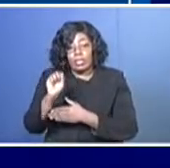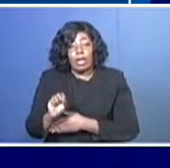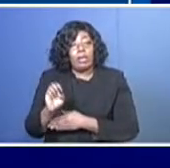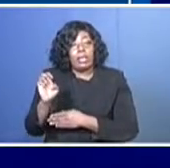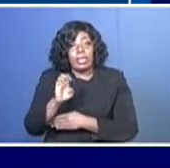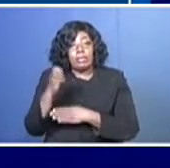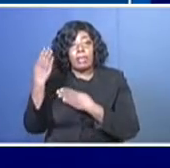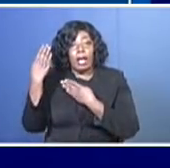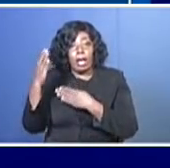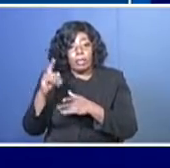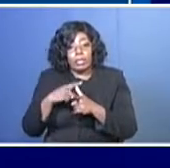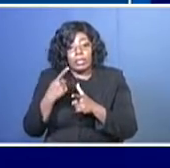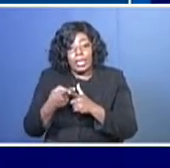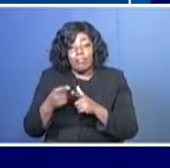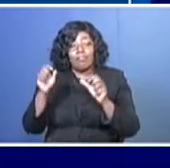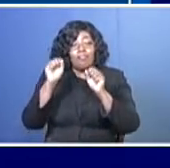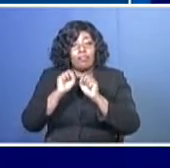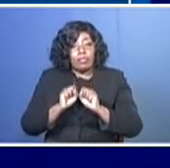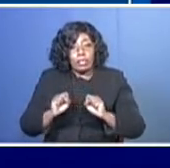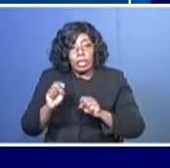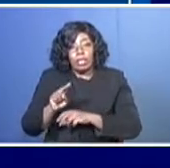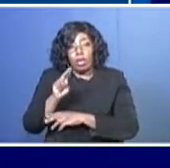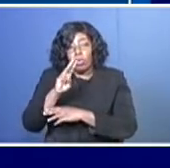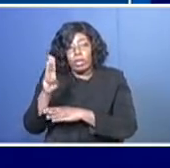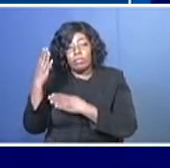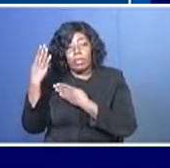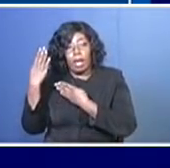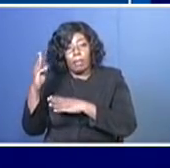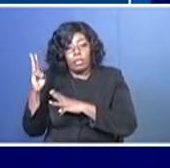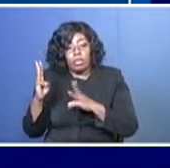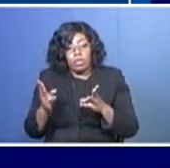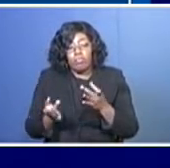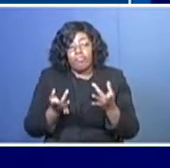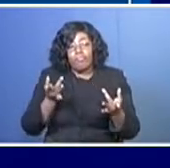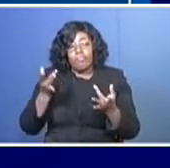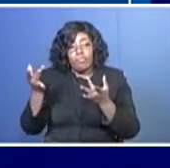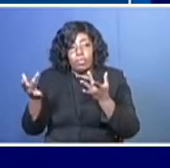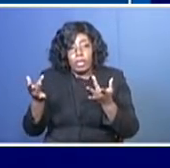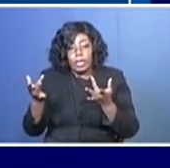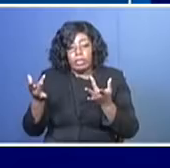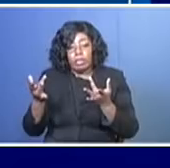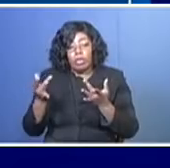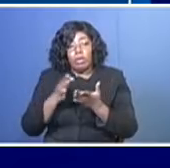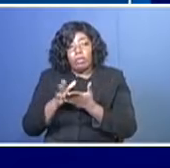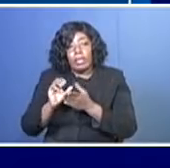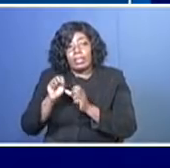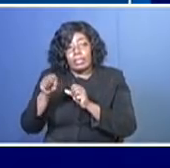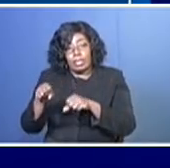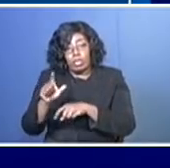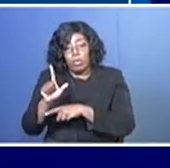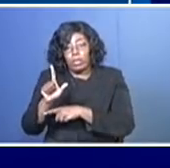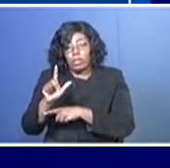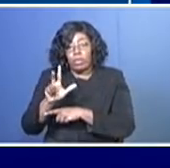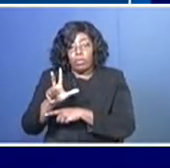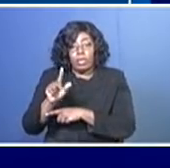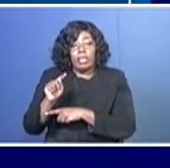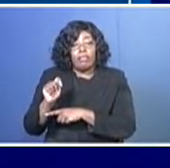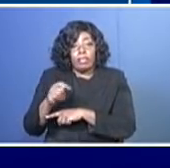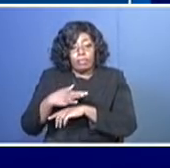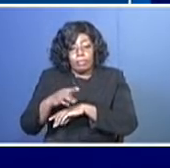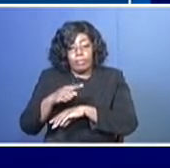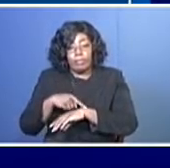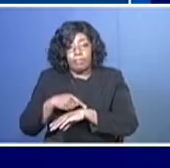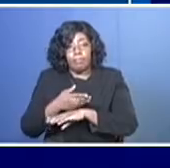southeast Bahamas. And then on Saturday, in the northwestern islands, the winds fall off light and variable with flat seas 1 to 3 feet. High tide takes place